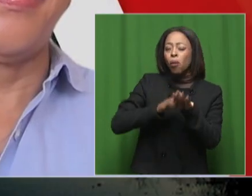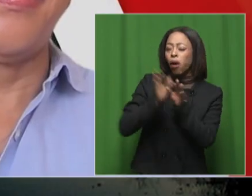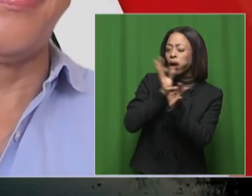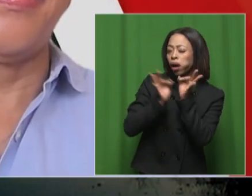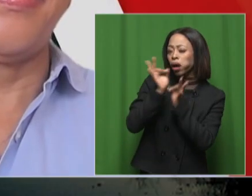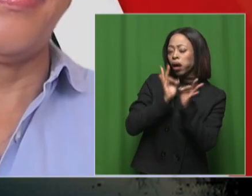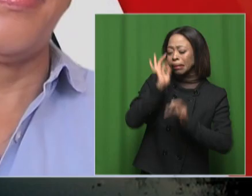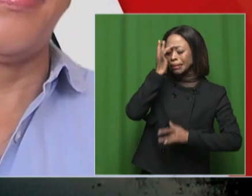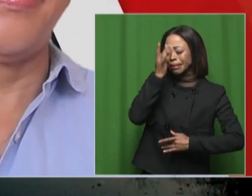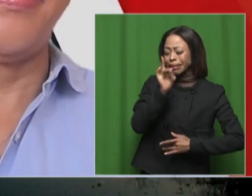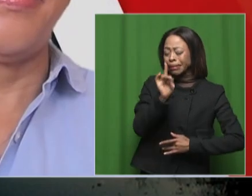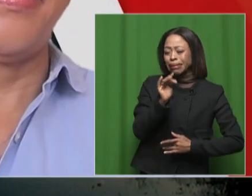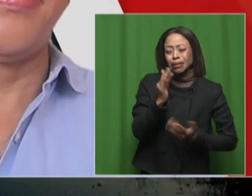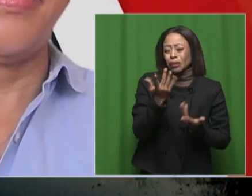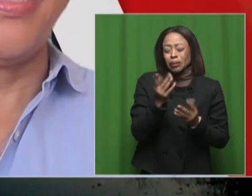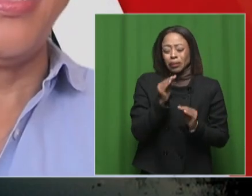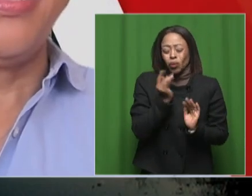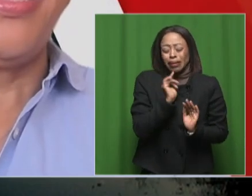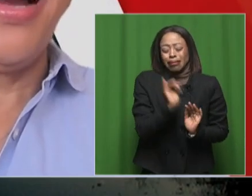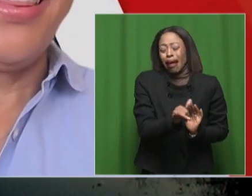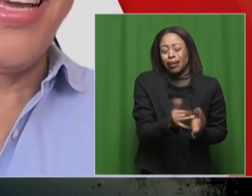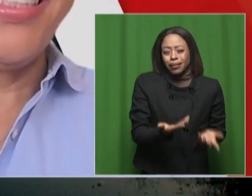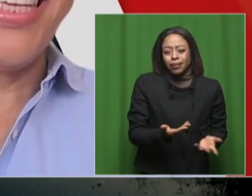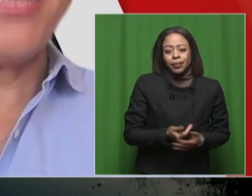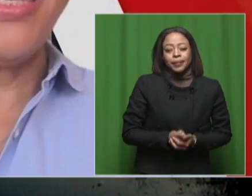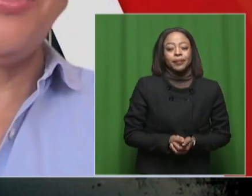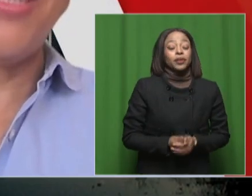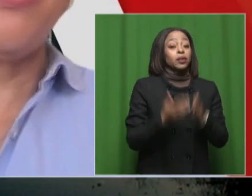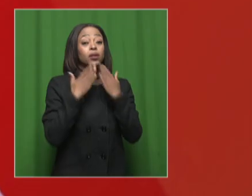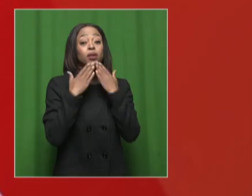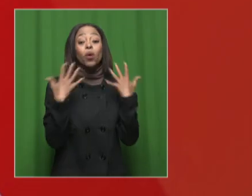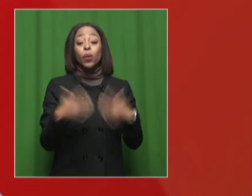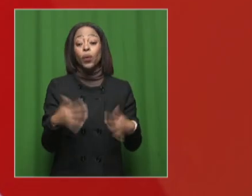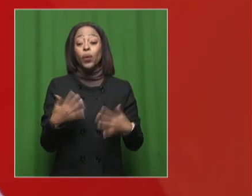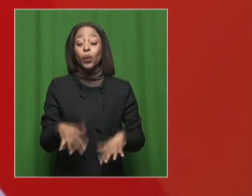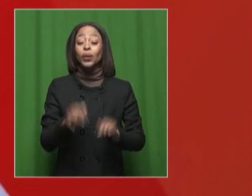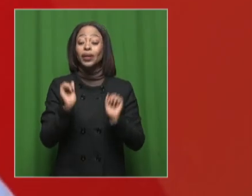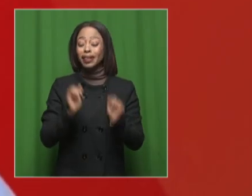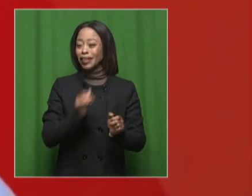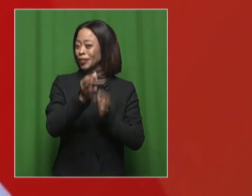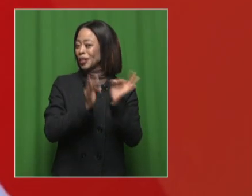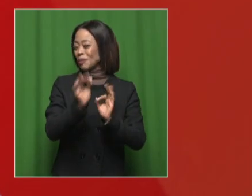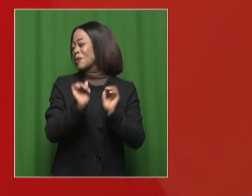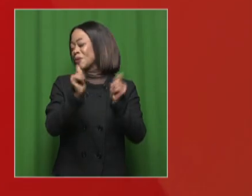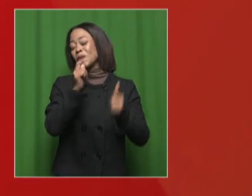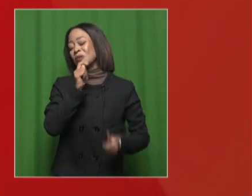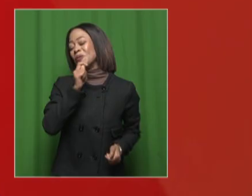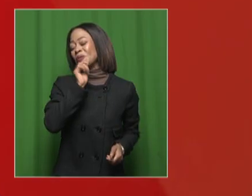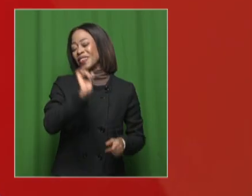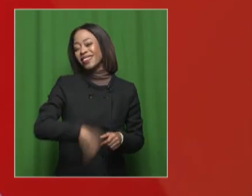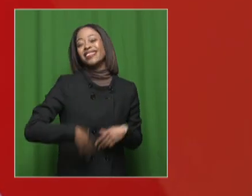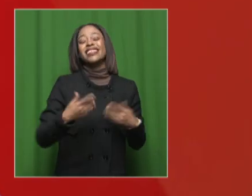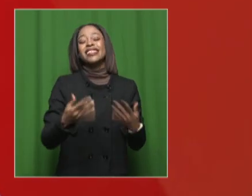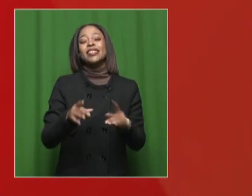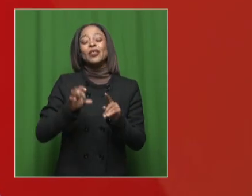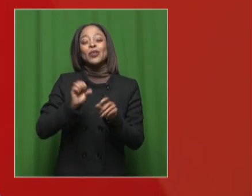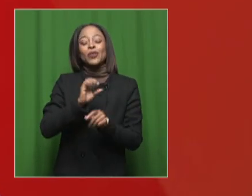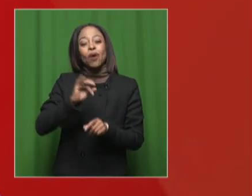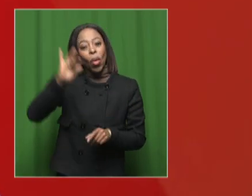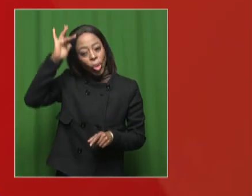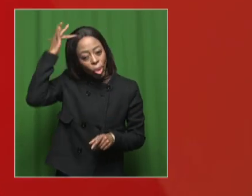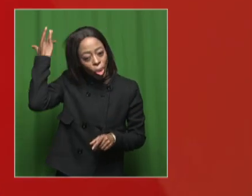condition actually is? Yeah, thanks. That was not bad, actually, Sakina. Yeah, so alopecia